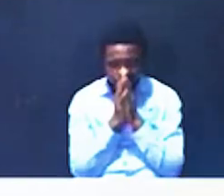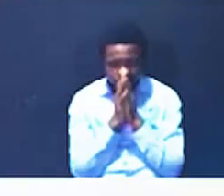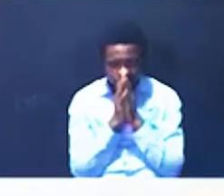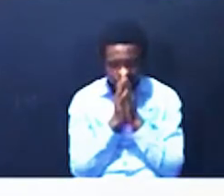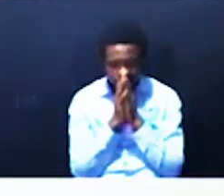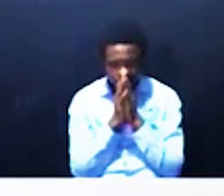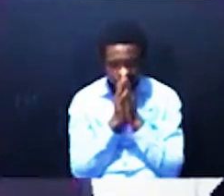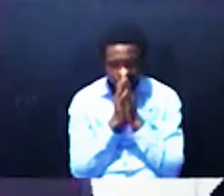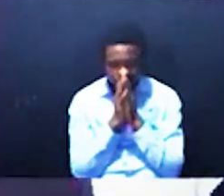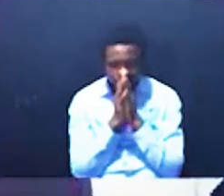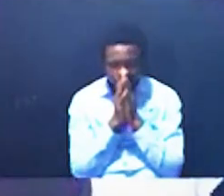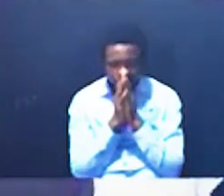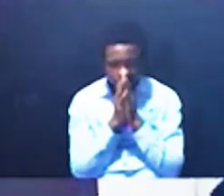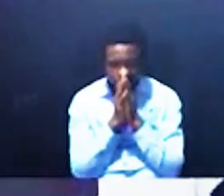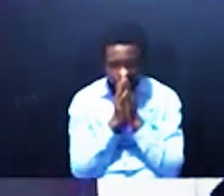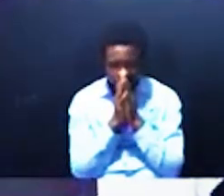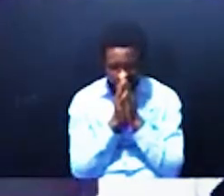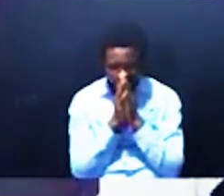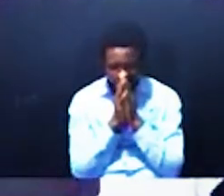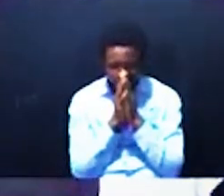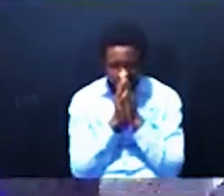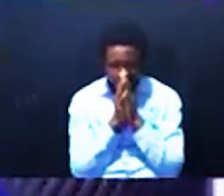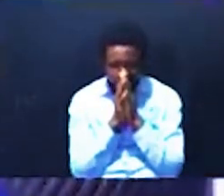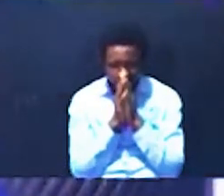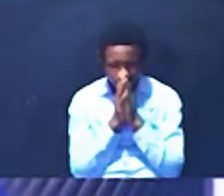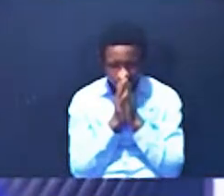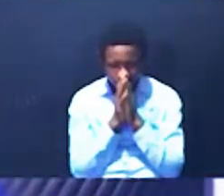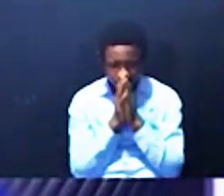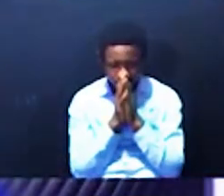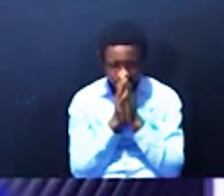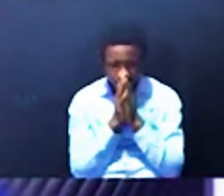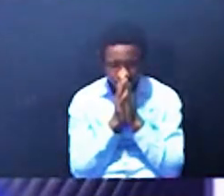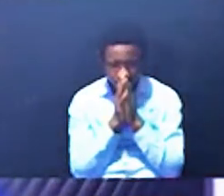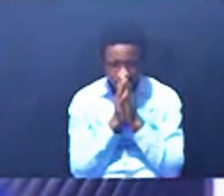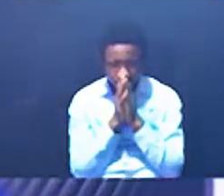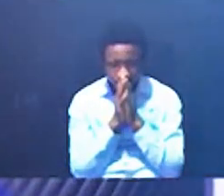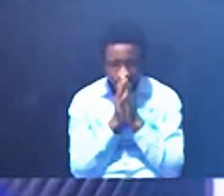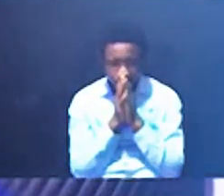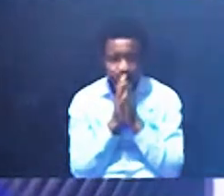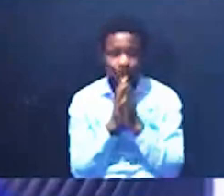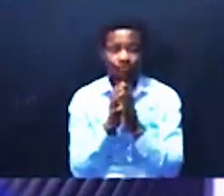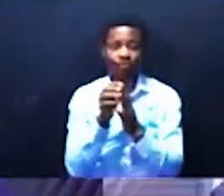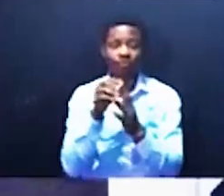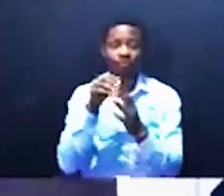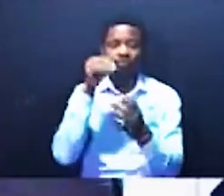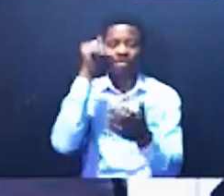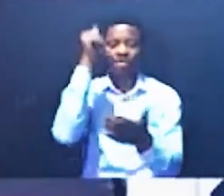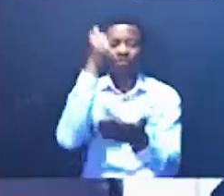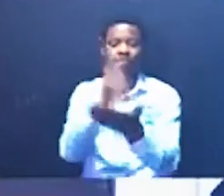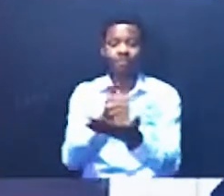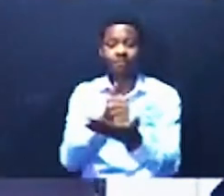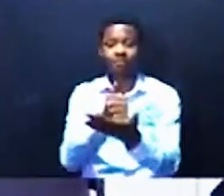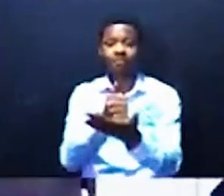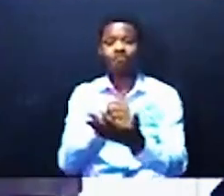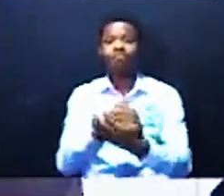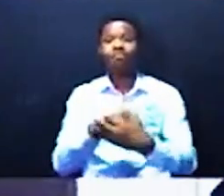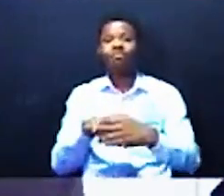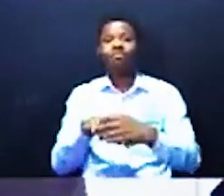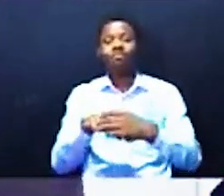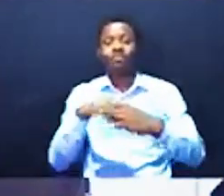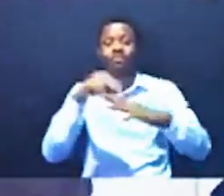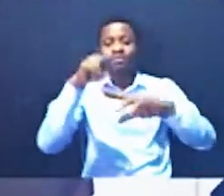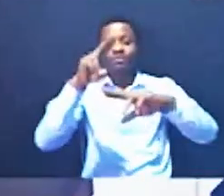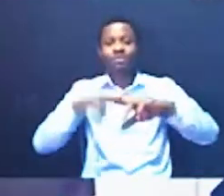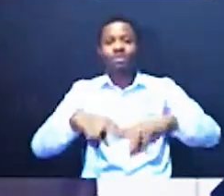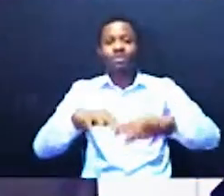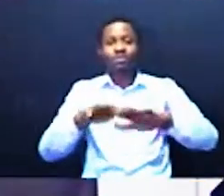the midst of this dark world. In Jesus' name, amen. Amen. Please have